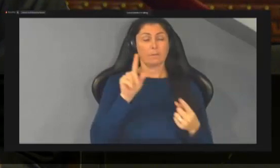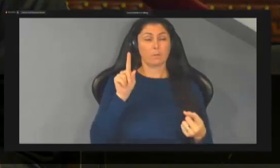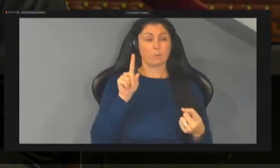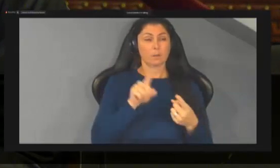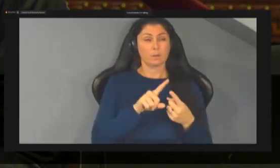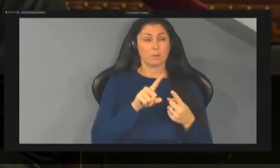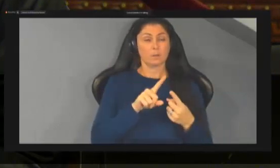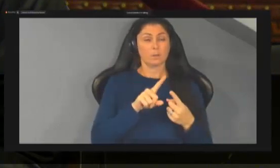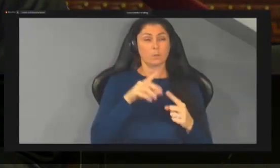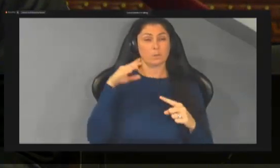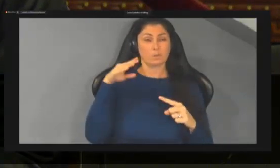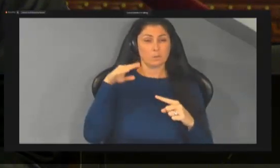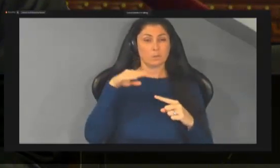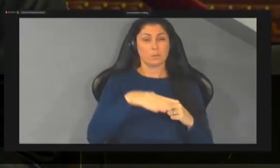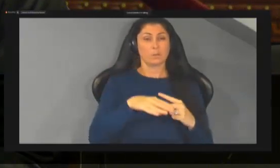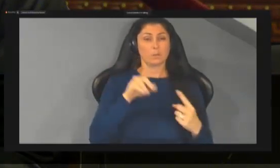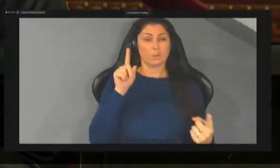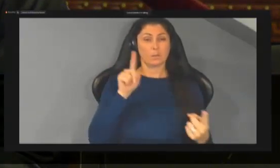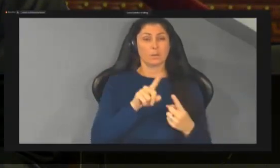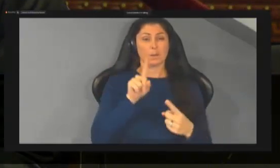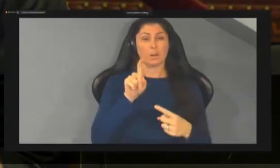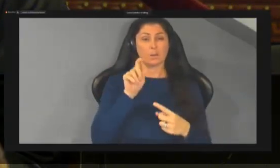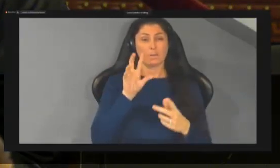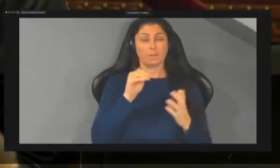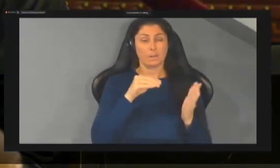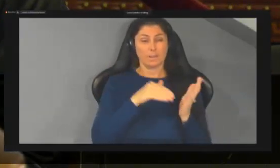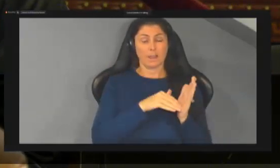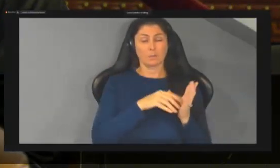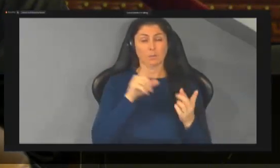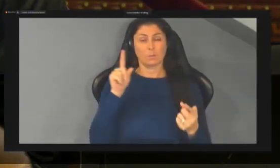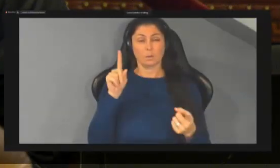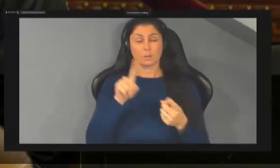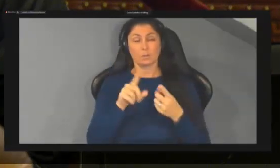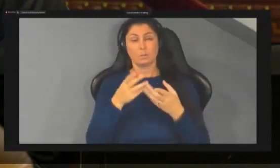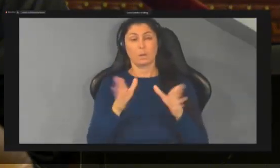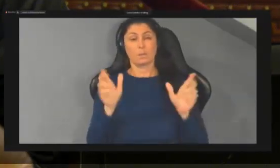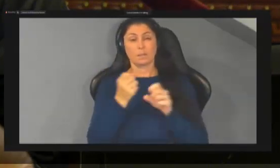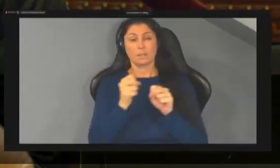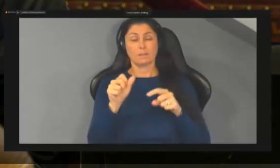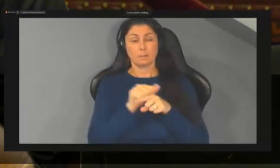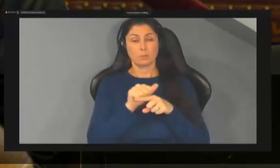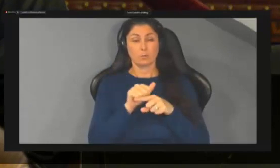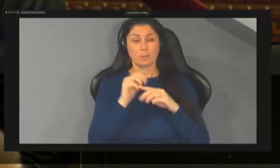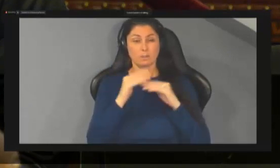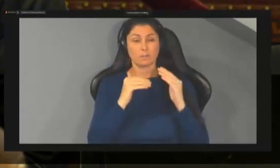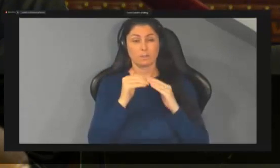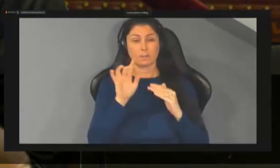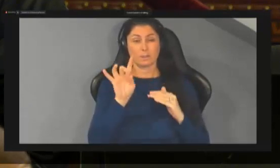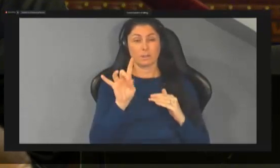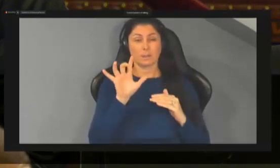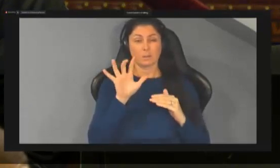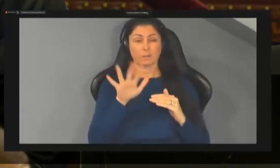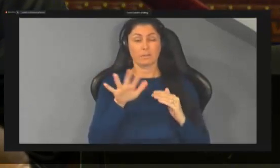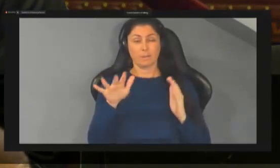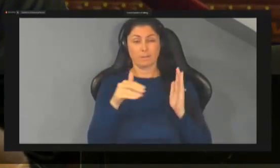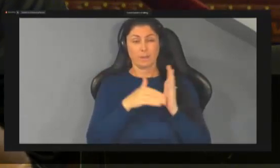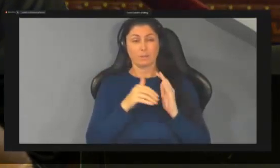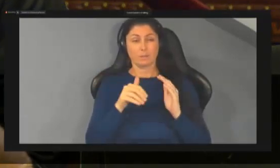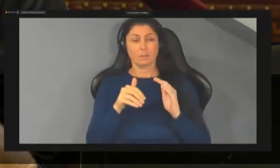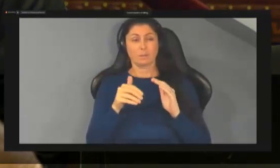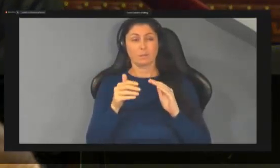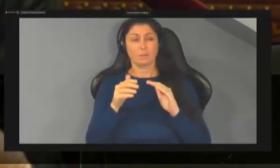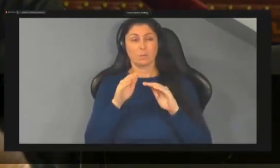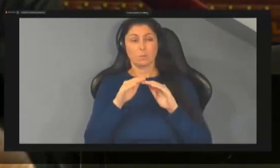failure remediation by $150,000. Reduces public safety training facility by $855,000, reduces